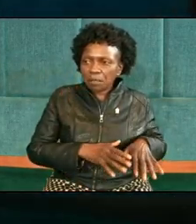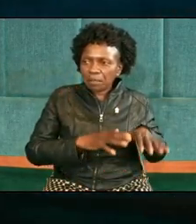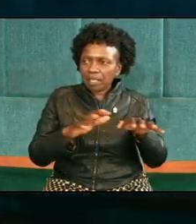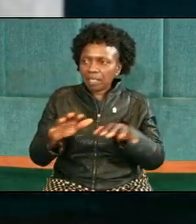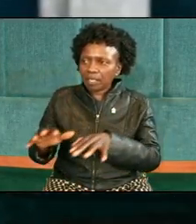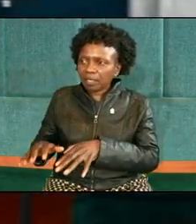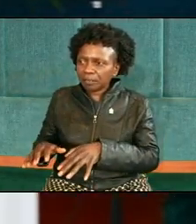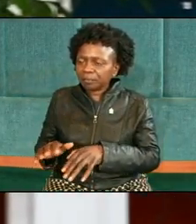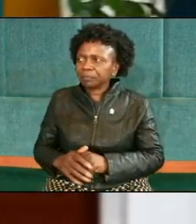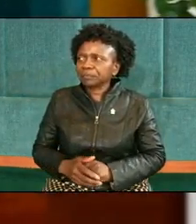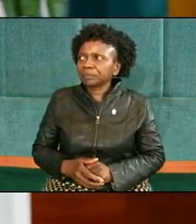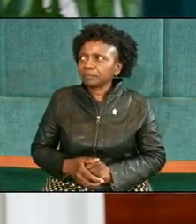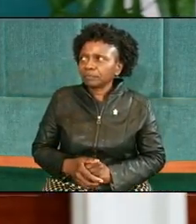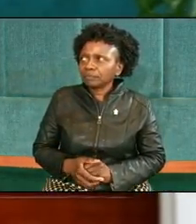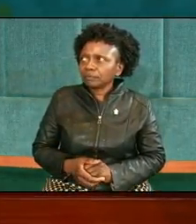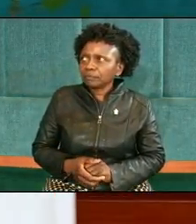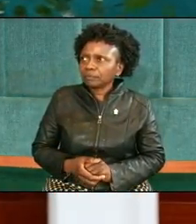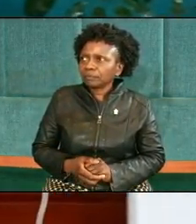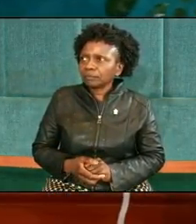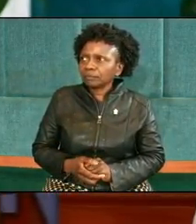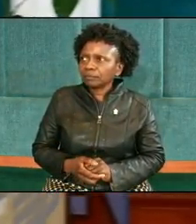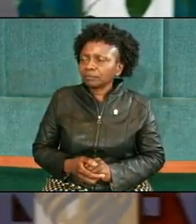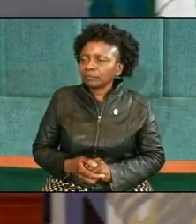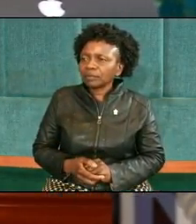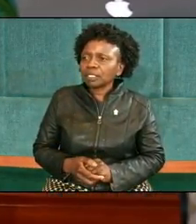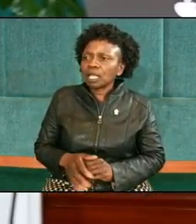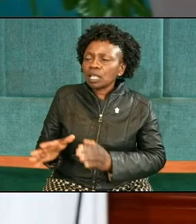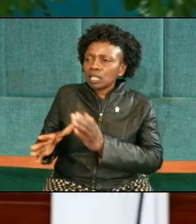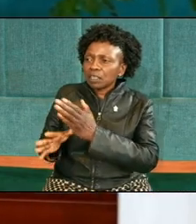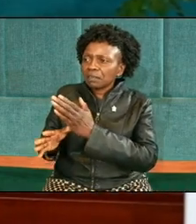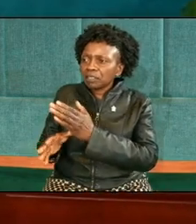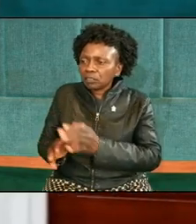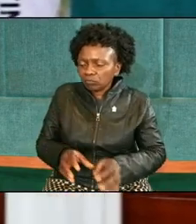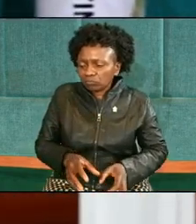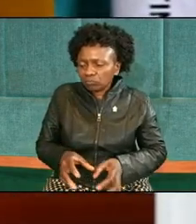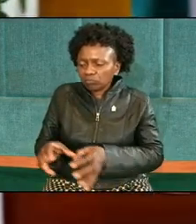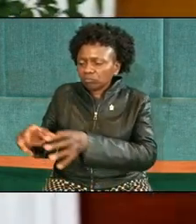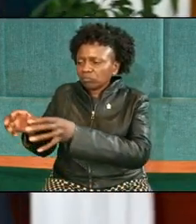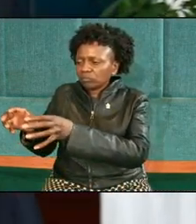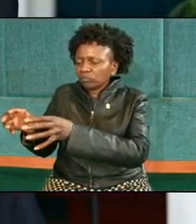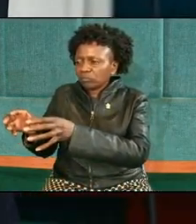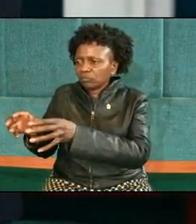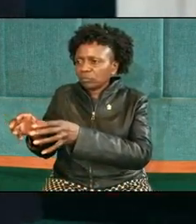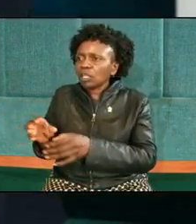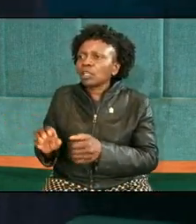That poor fish traveled, carried Jonah in his belly.